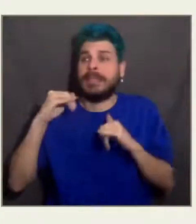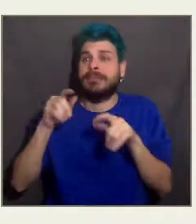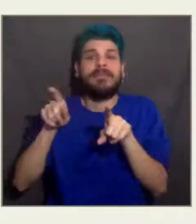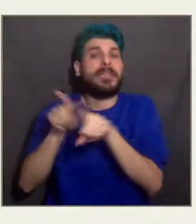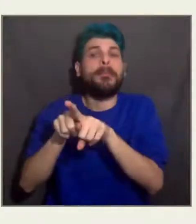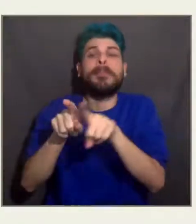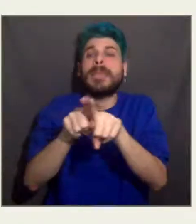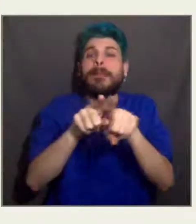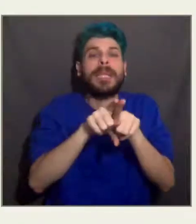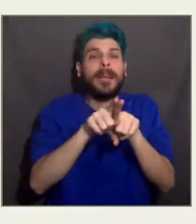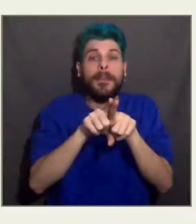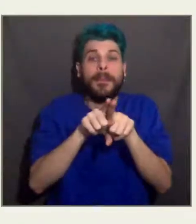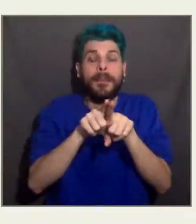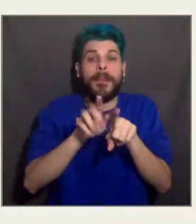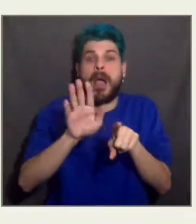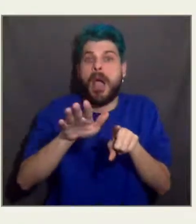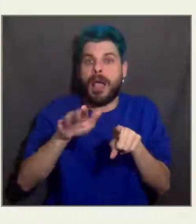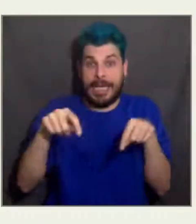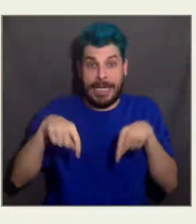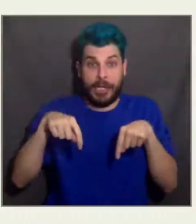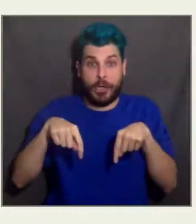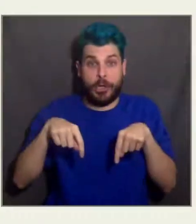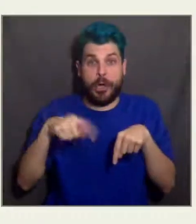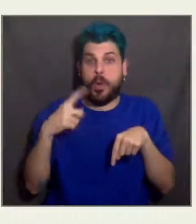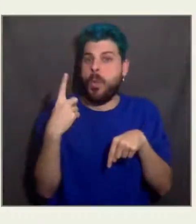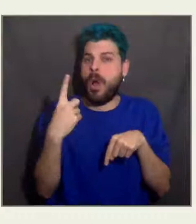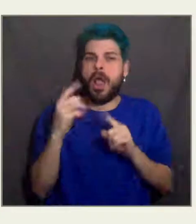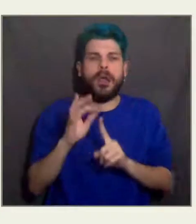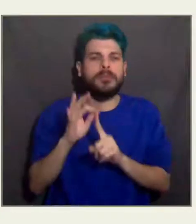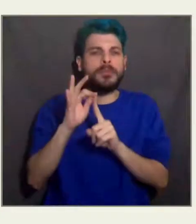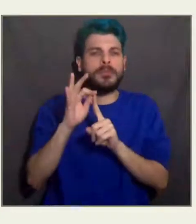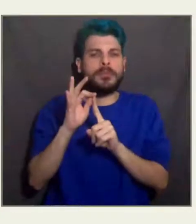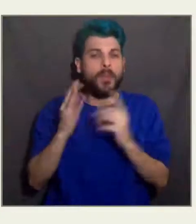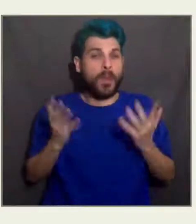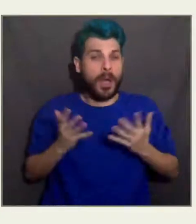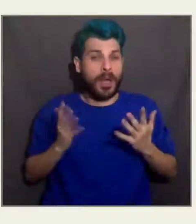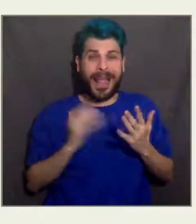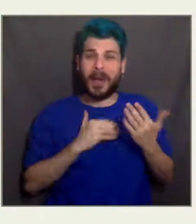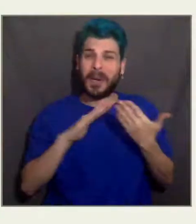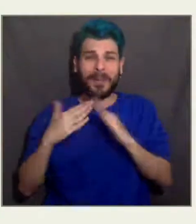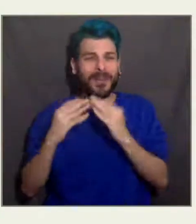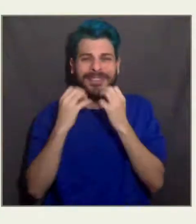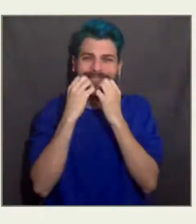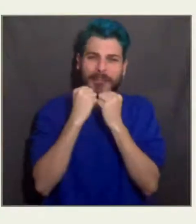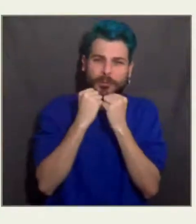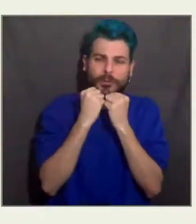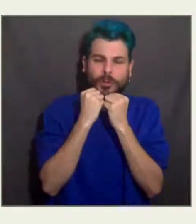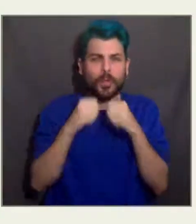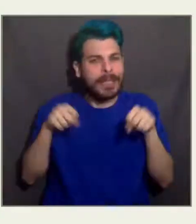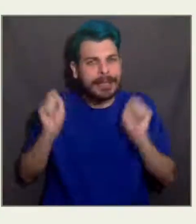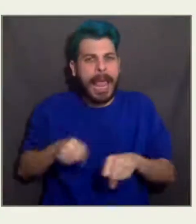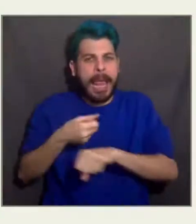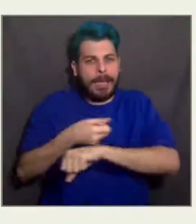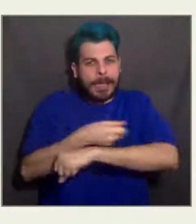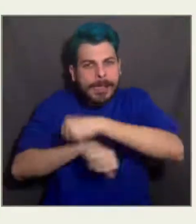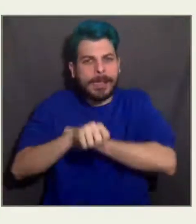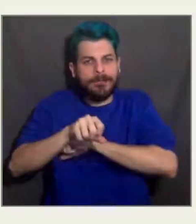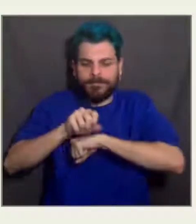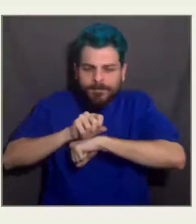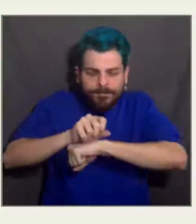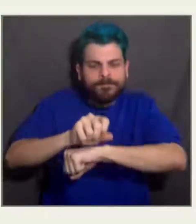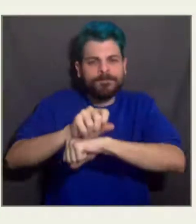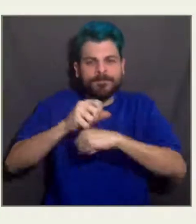dream of: a community that cares deeply and has provided the tools we need to get the job done. Voters in